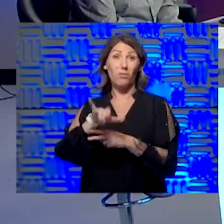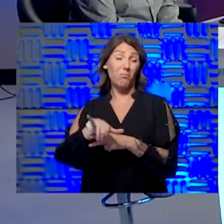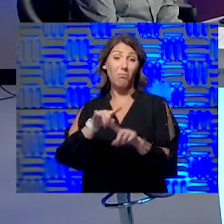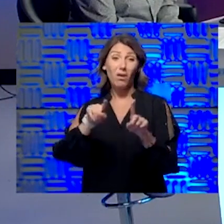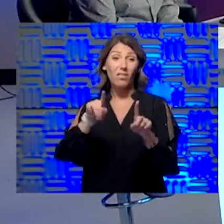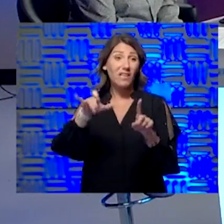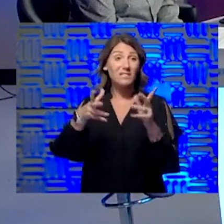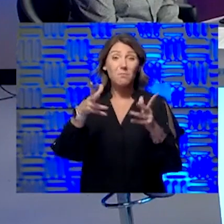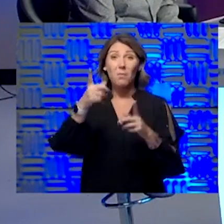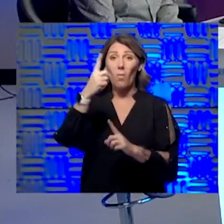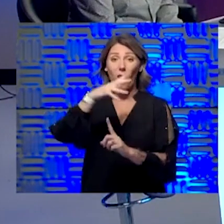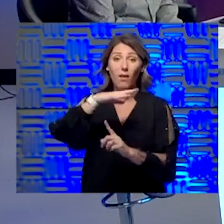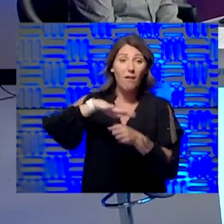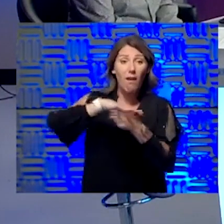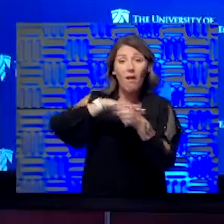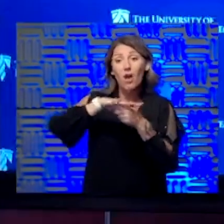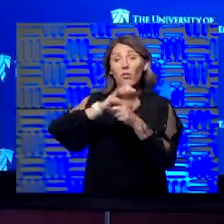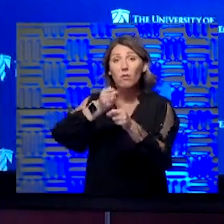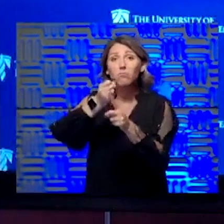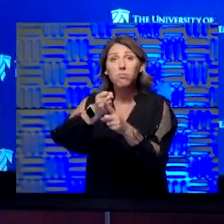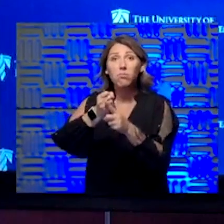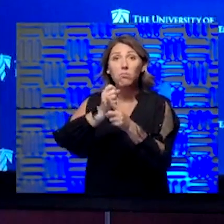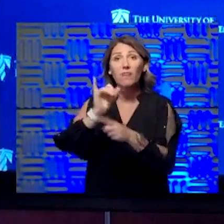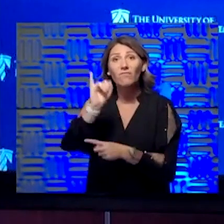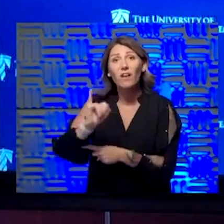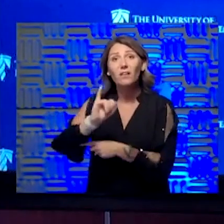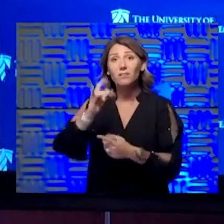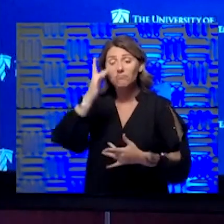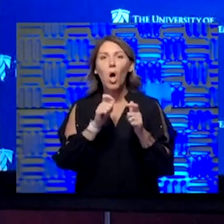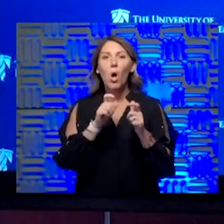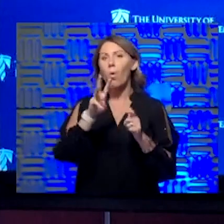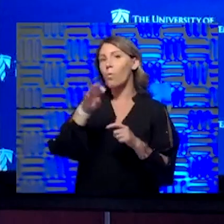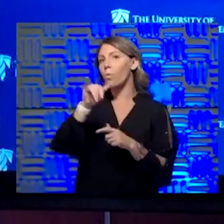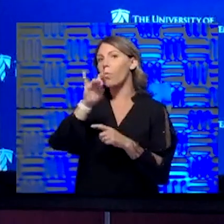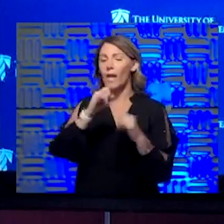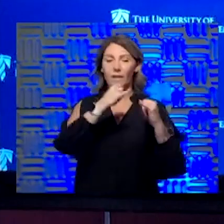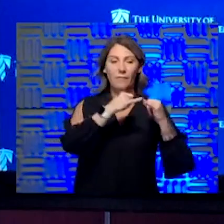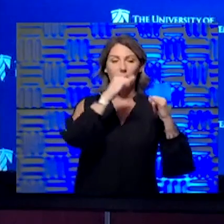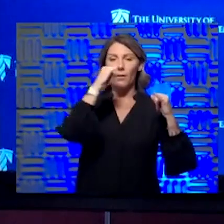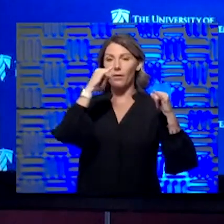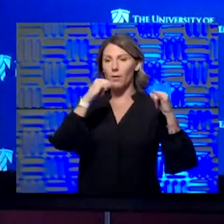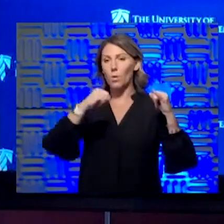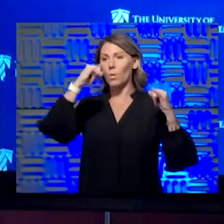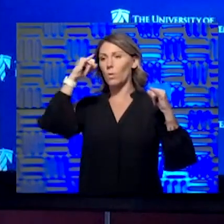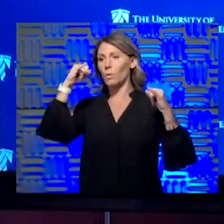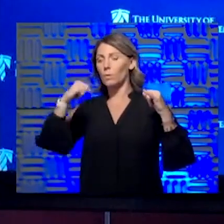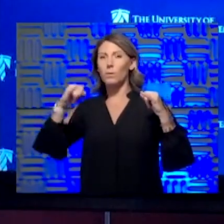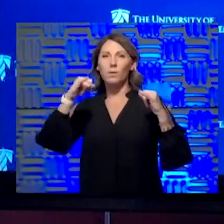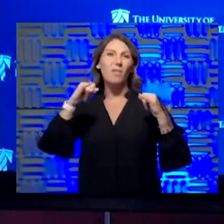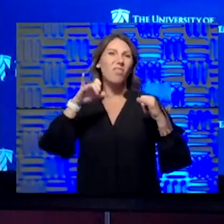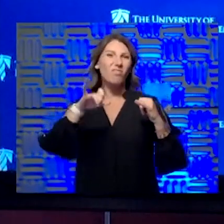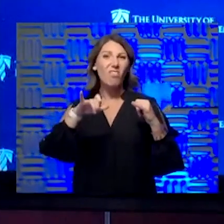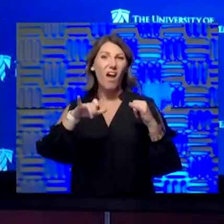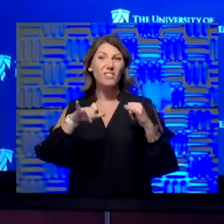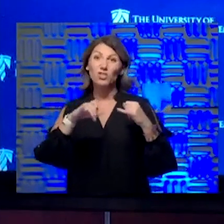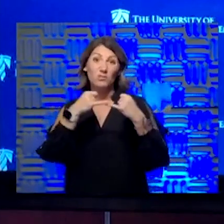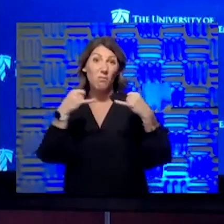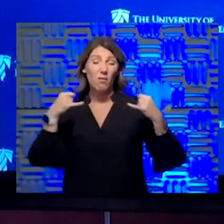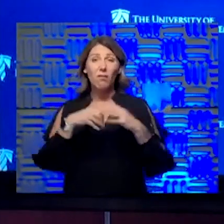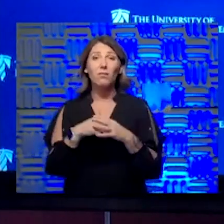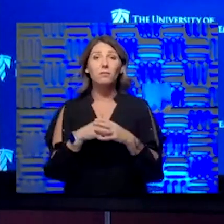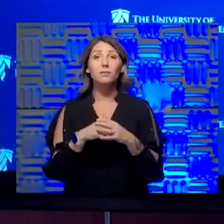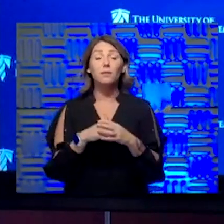the flu shot. And that way it's harder for a virus to jump from one person to another person if that other person has immunity. If 8 out of